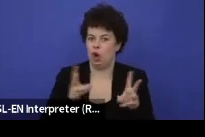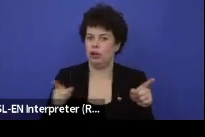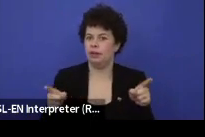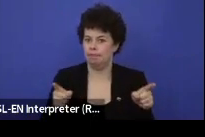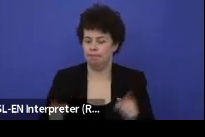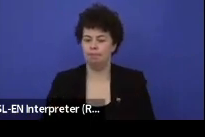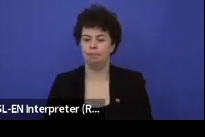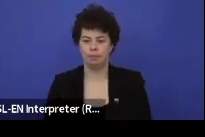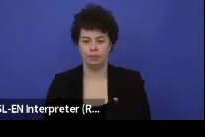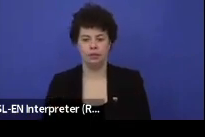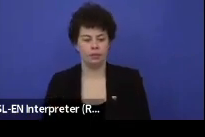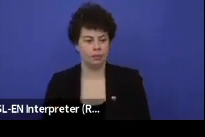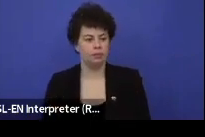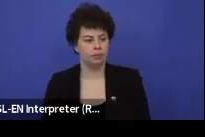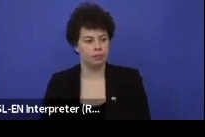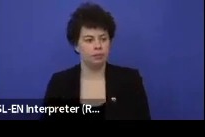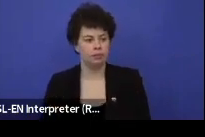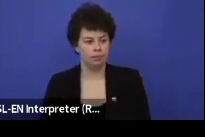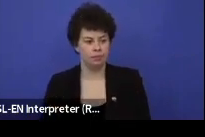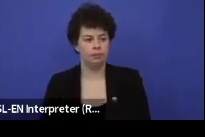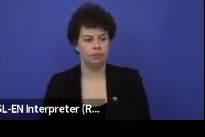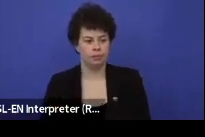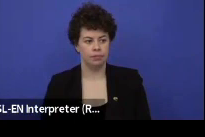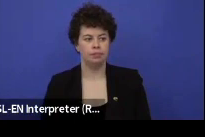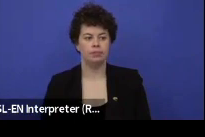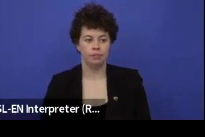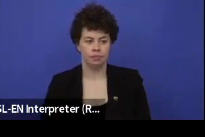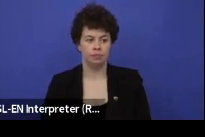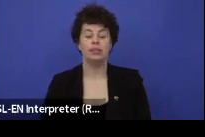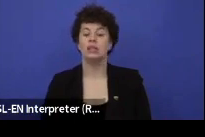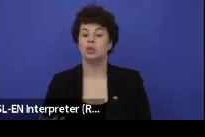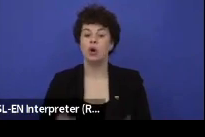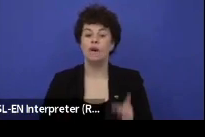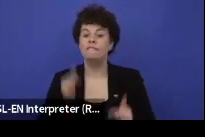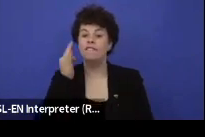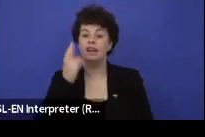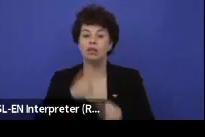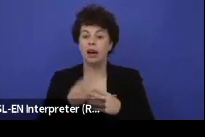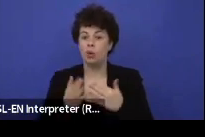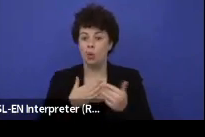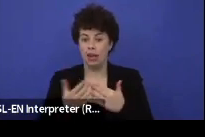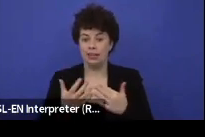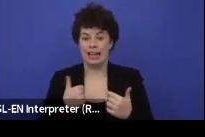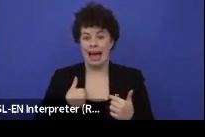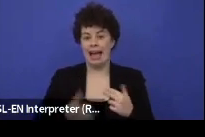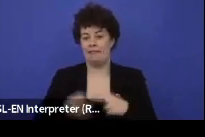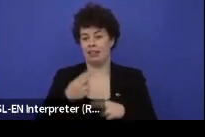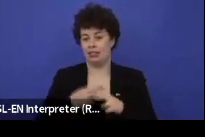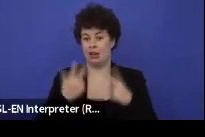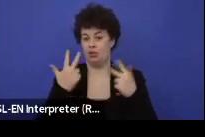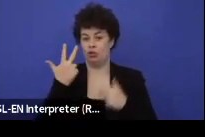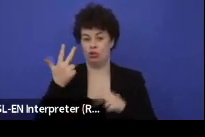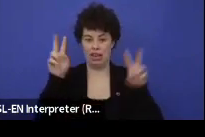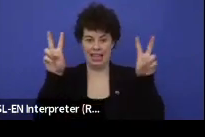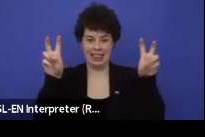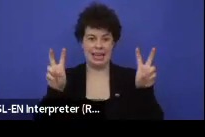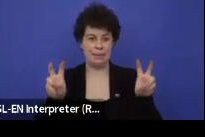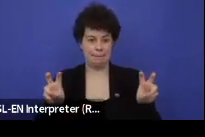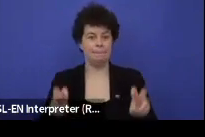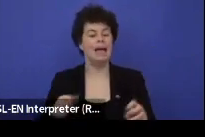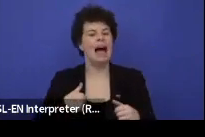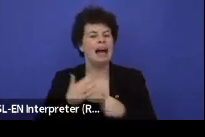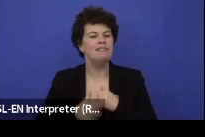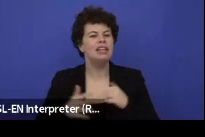Through the findings, I've managed to identify these 3 themes. So I had a